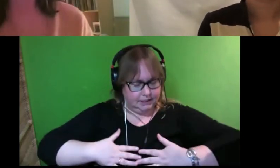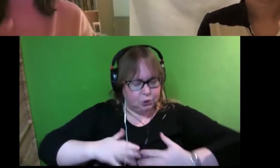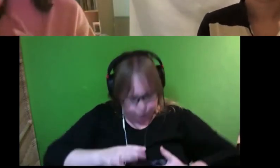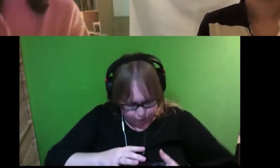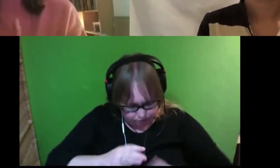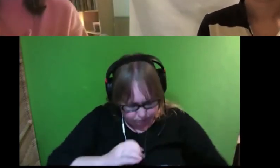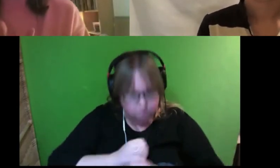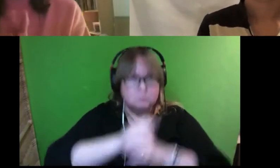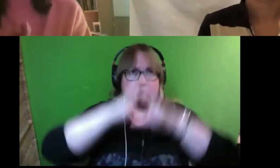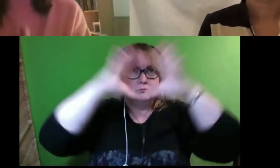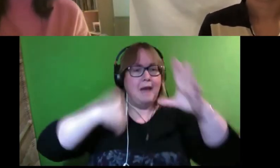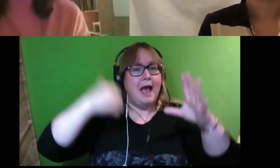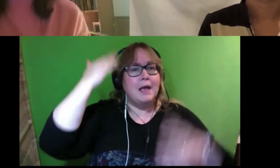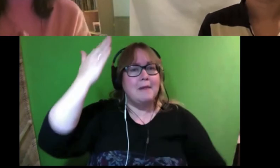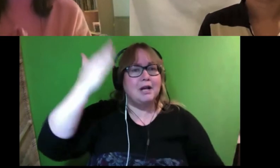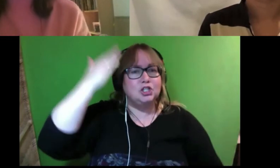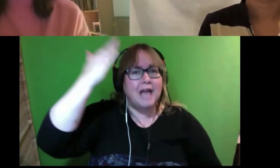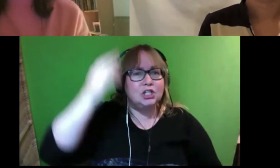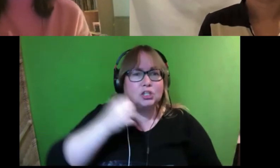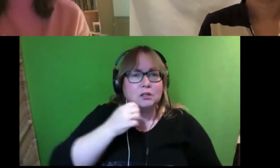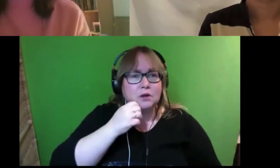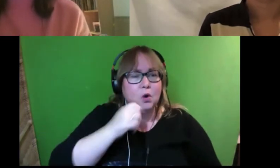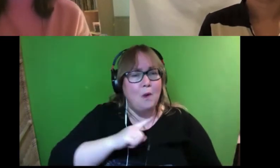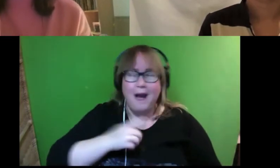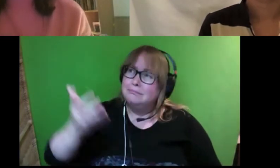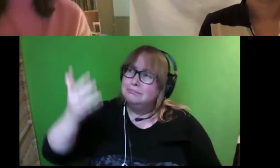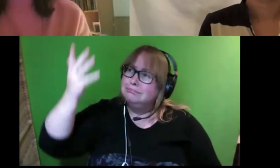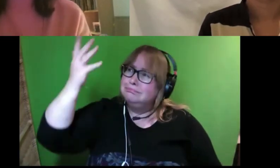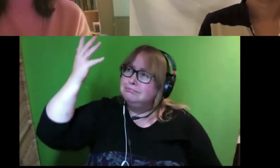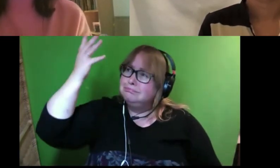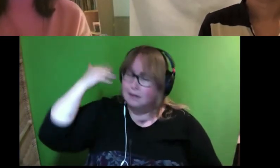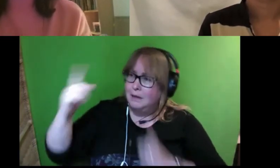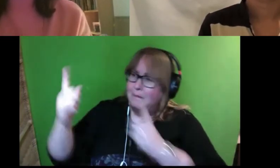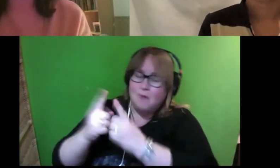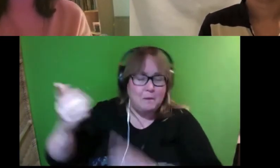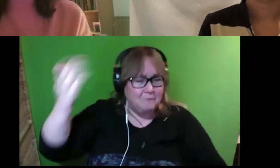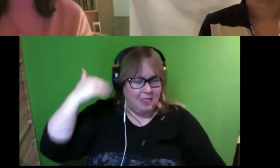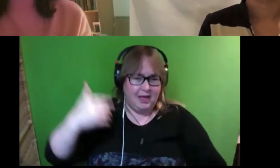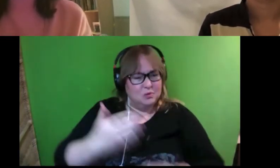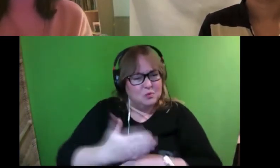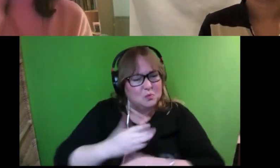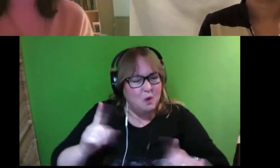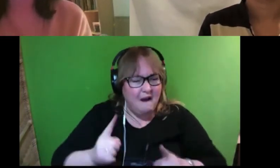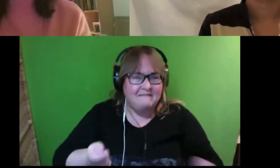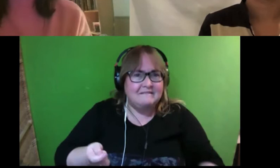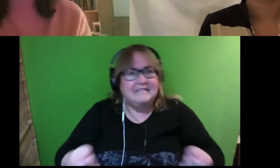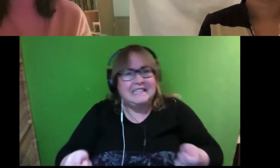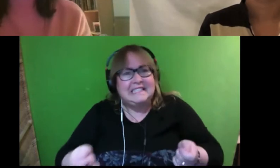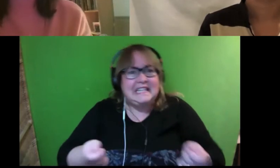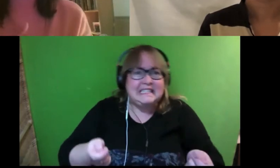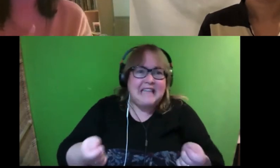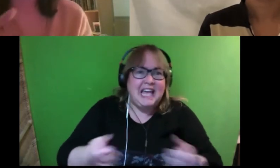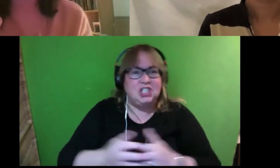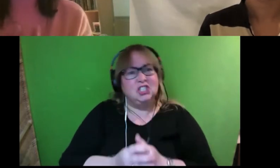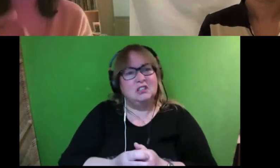was doing prior to that moment was a lot about facilitation and creating